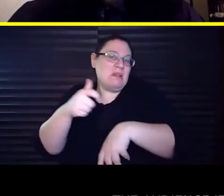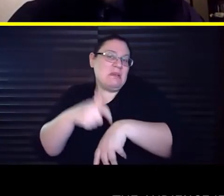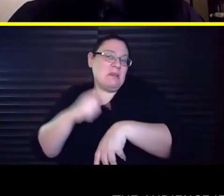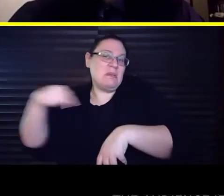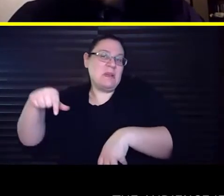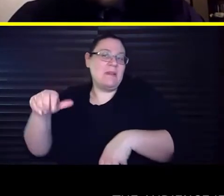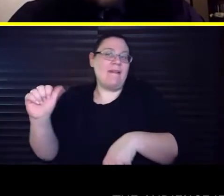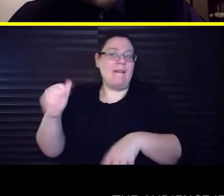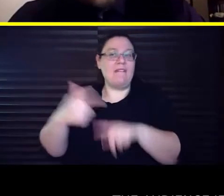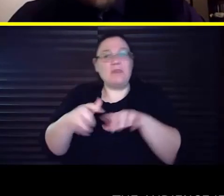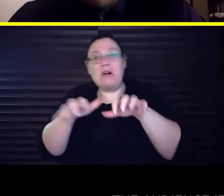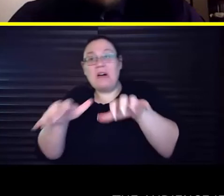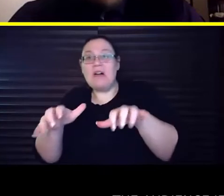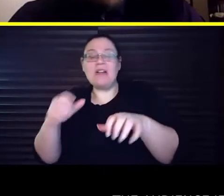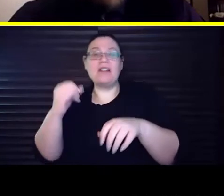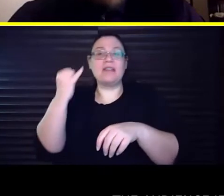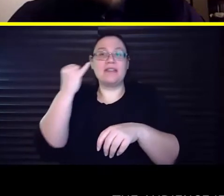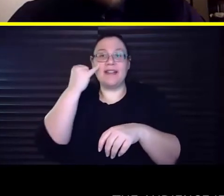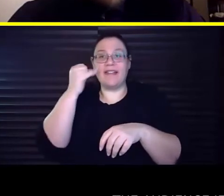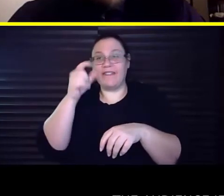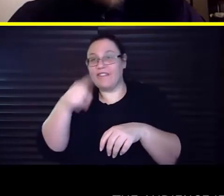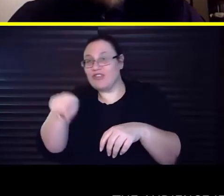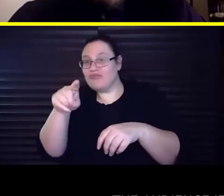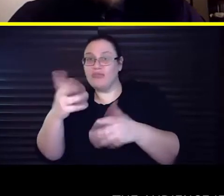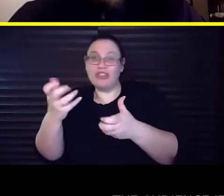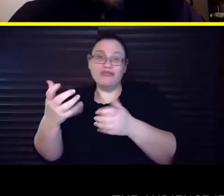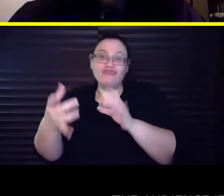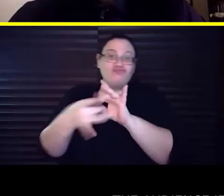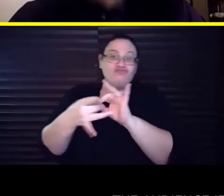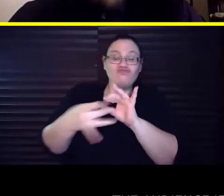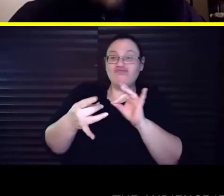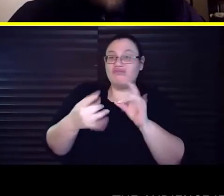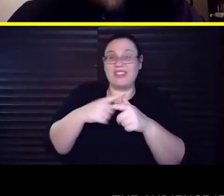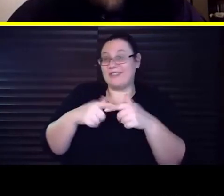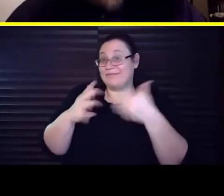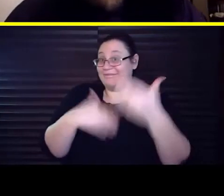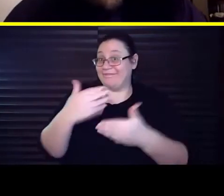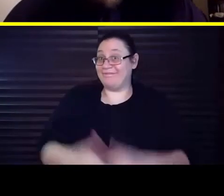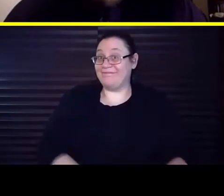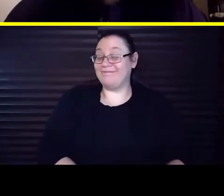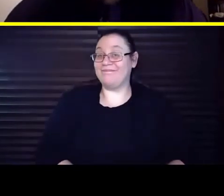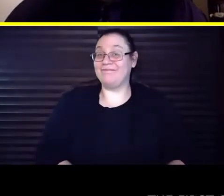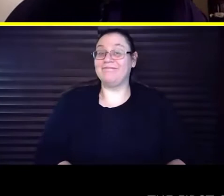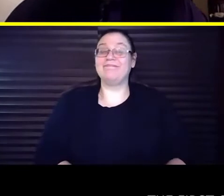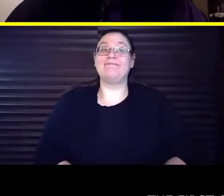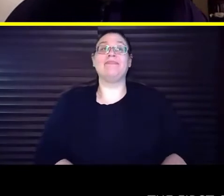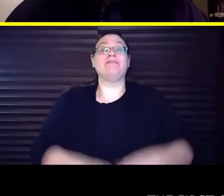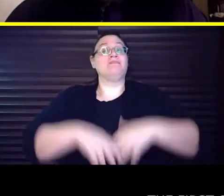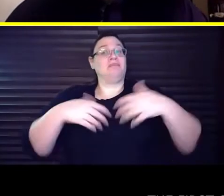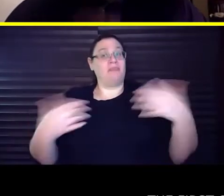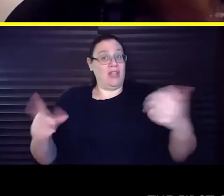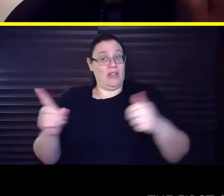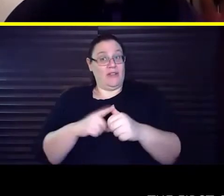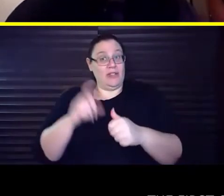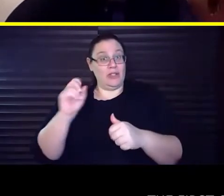the audience if we can get them to join in, and we'll just go from there. Okay, so the first question,